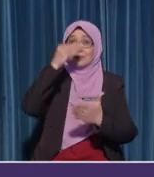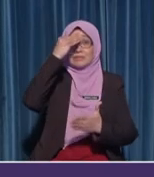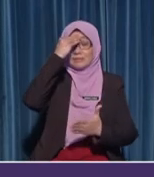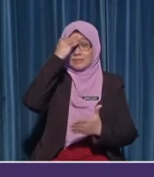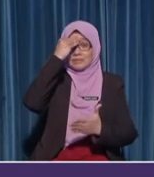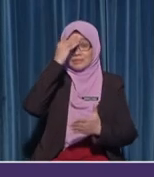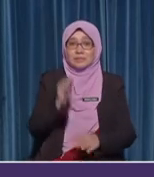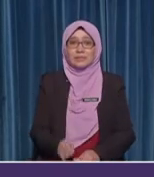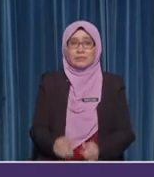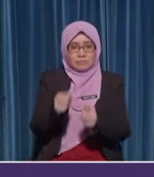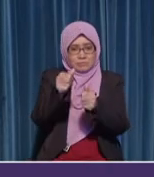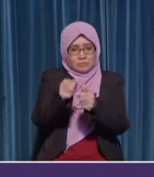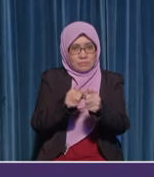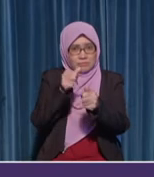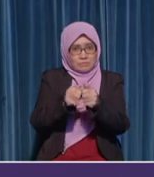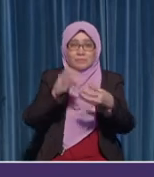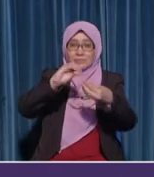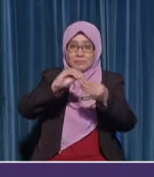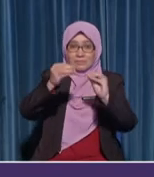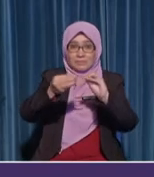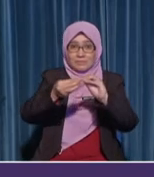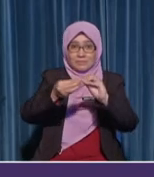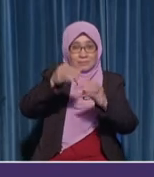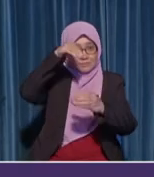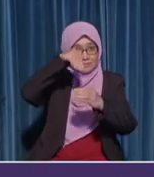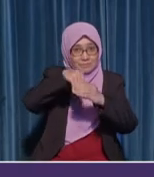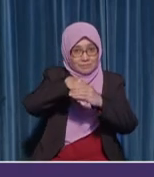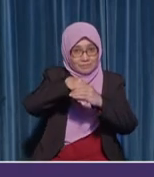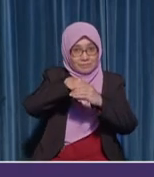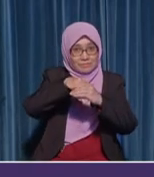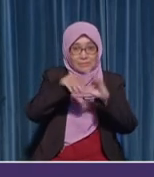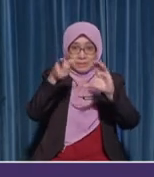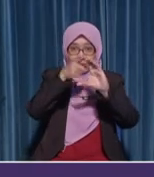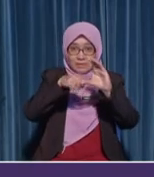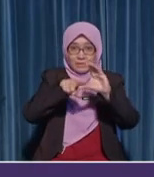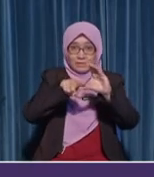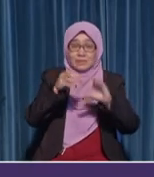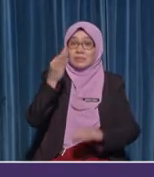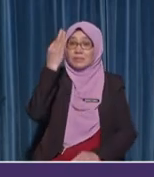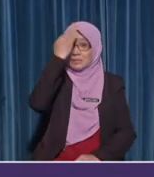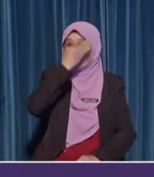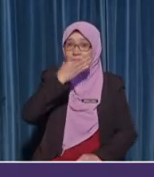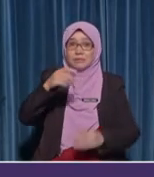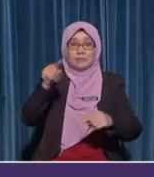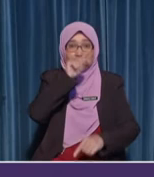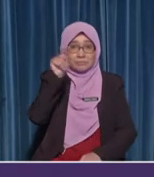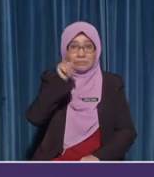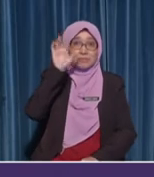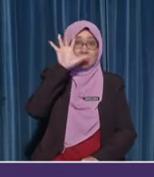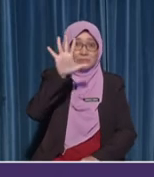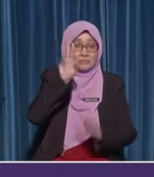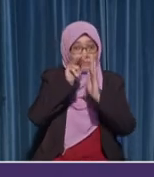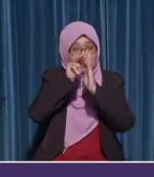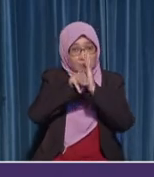Each number on the clock's face is equal to 5 minutes. So,